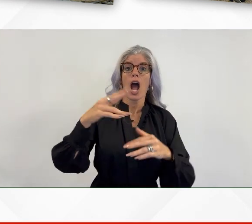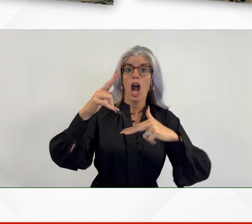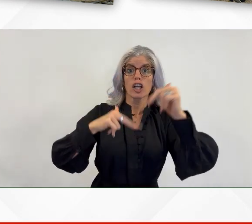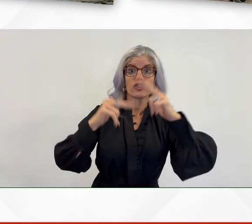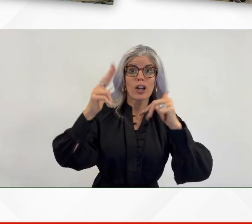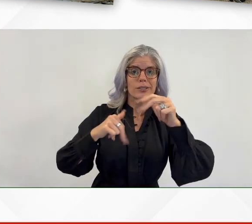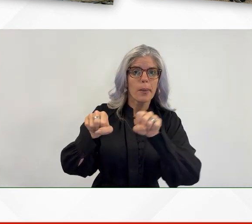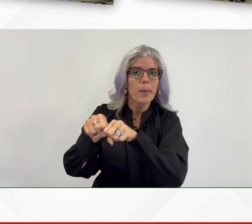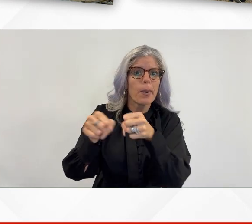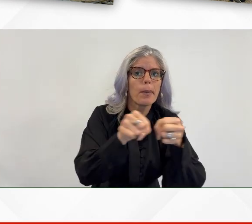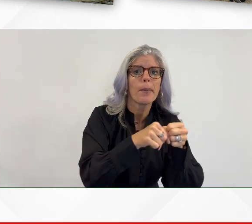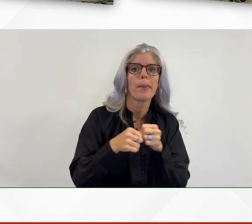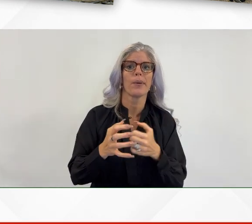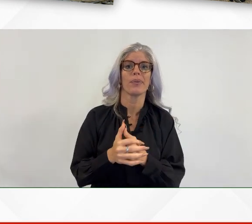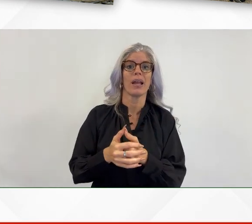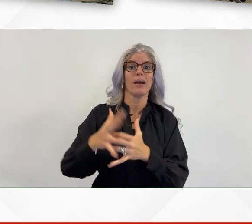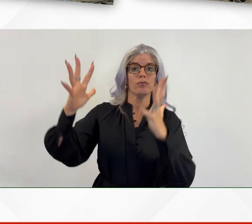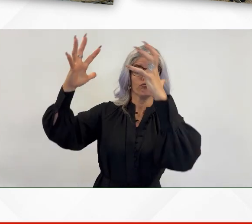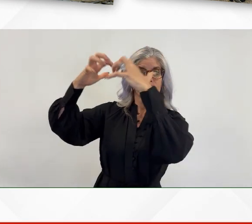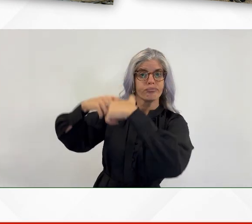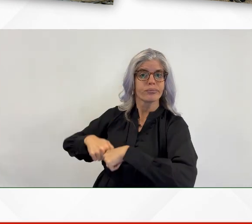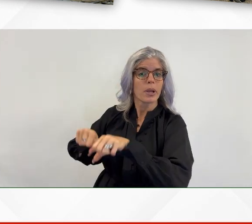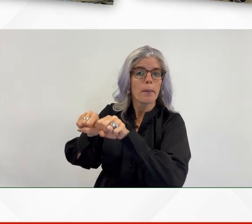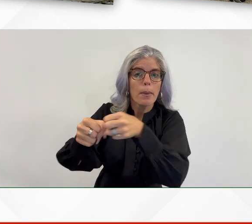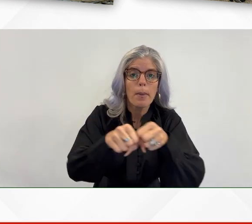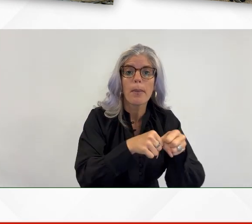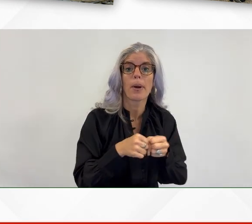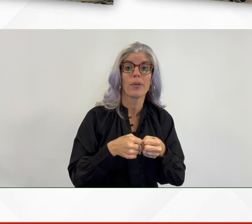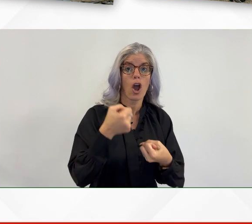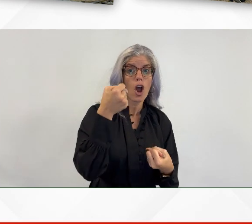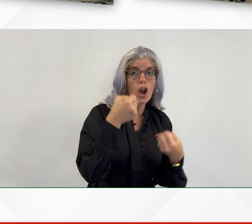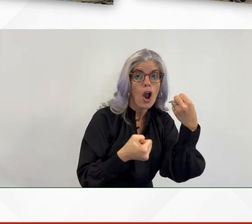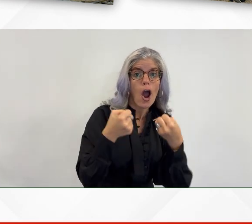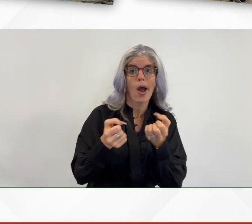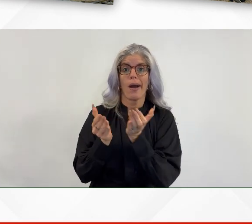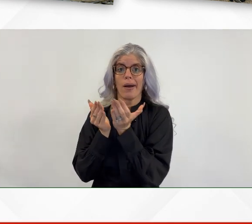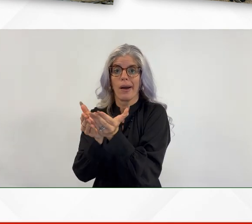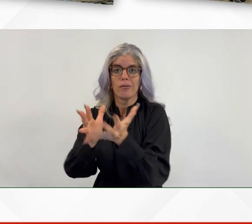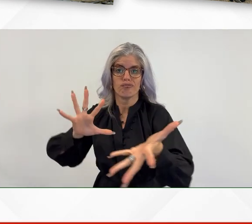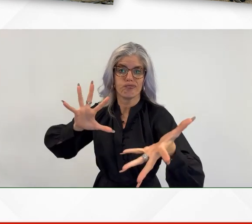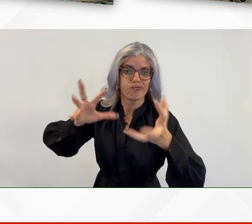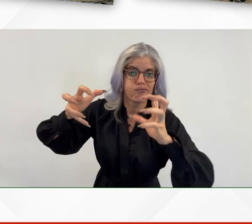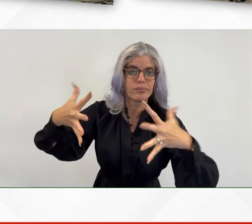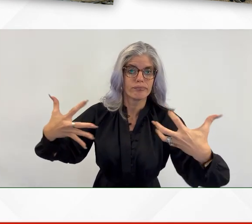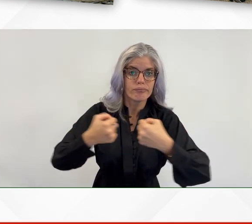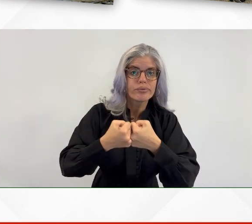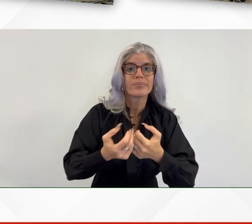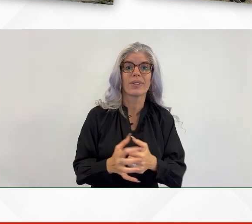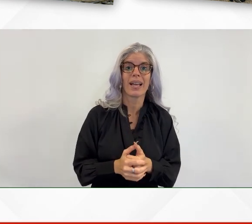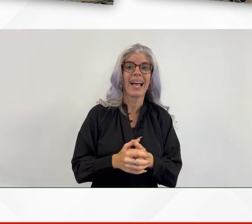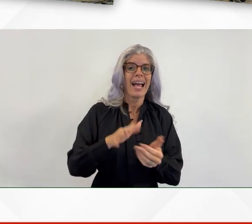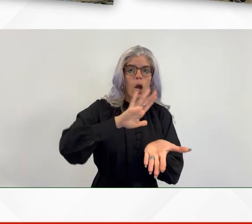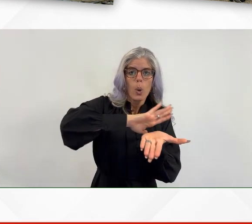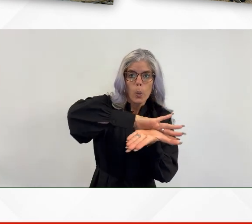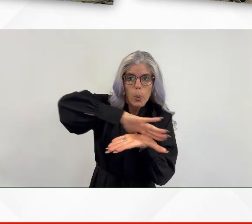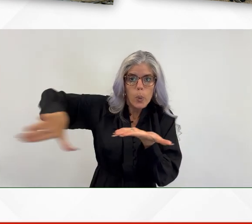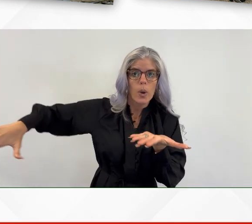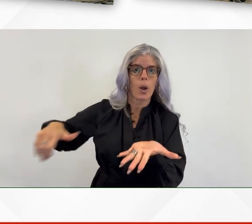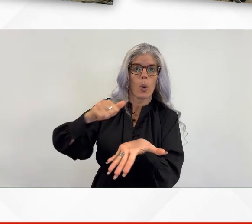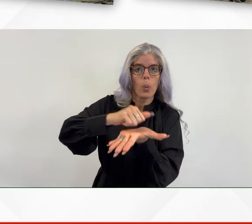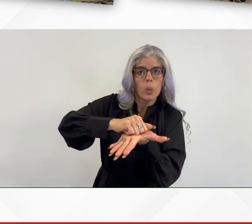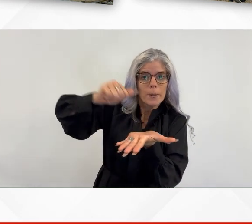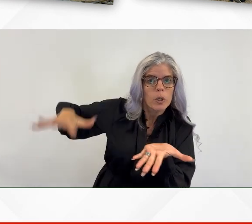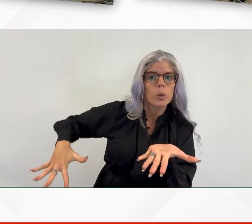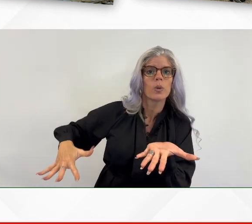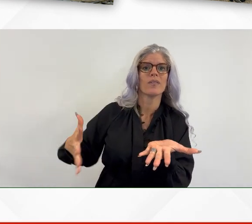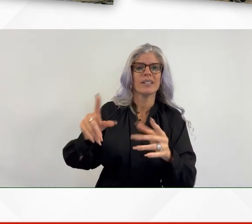changed the measurement requirements. However, applicants must ensure they adhere to the contract terms in place with pre-existing